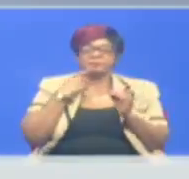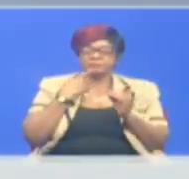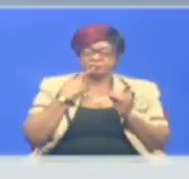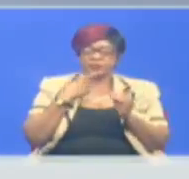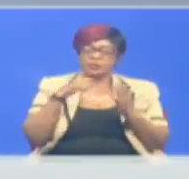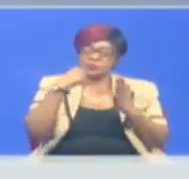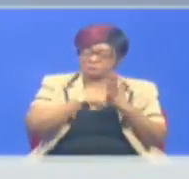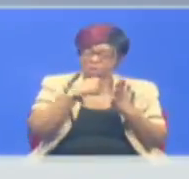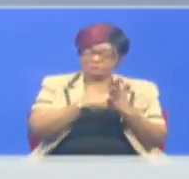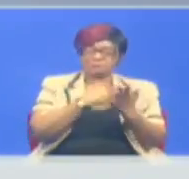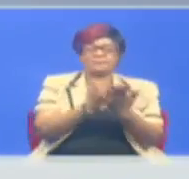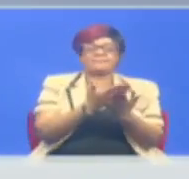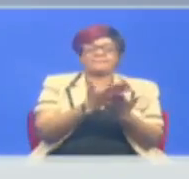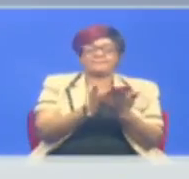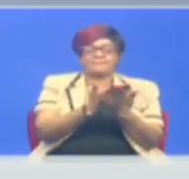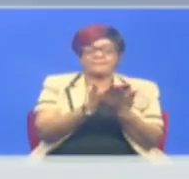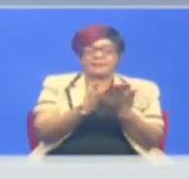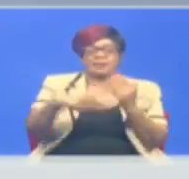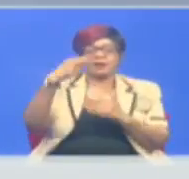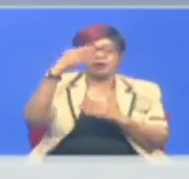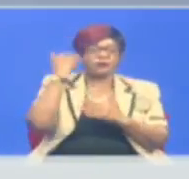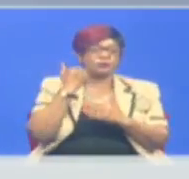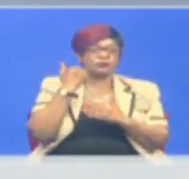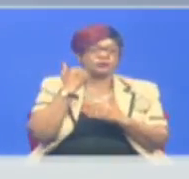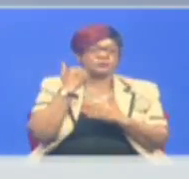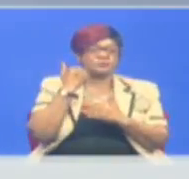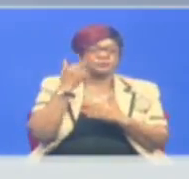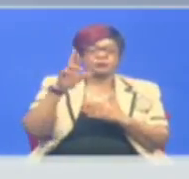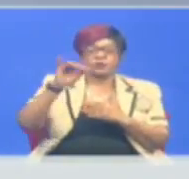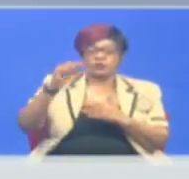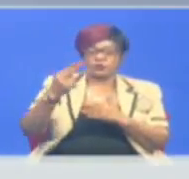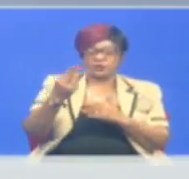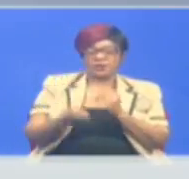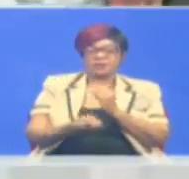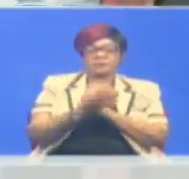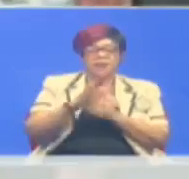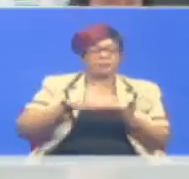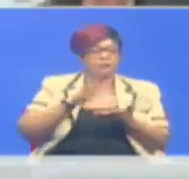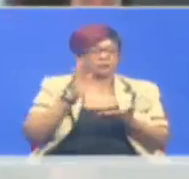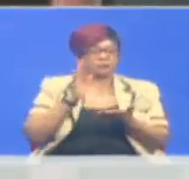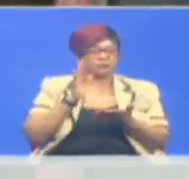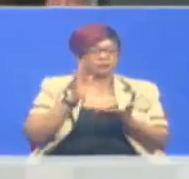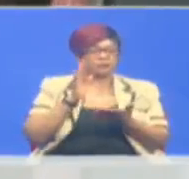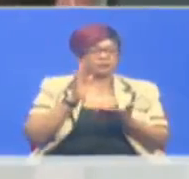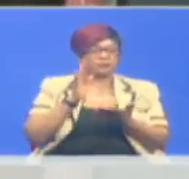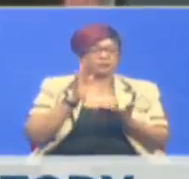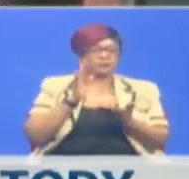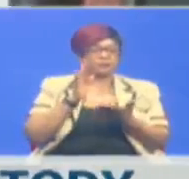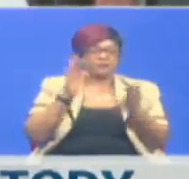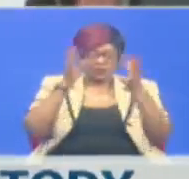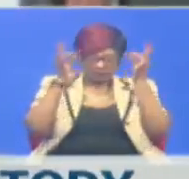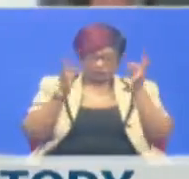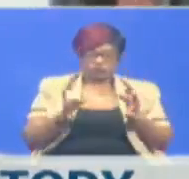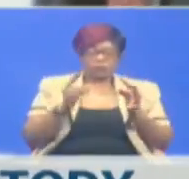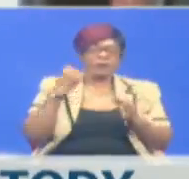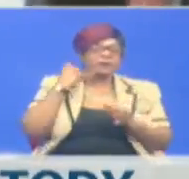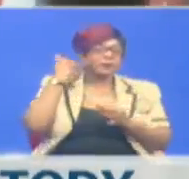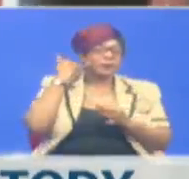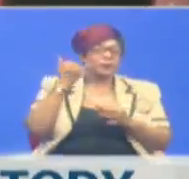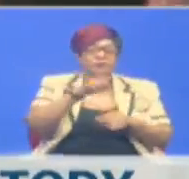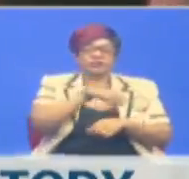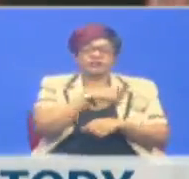decision by appealing at the High Court. Ruth Sarmoy tells us more. The decision by Nakuru Chief